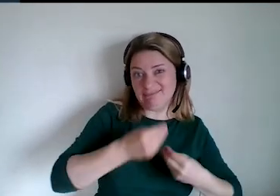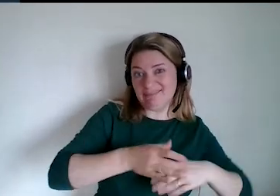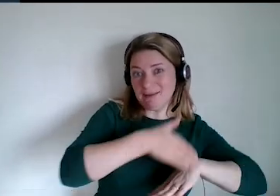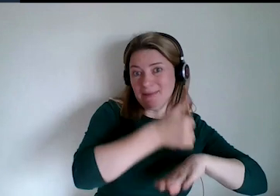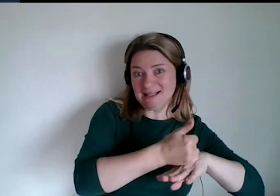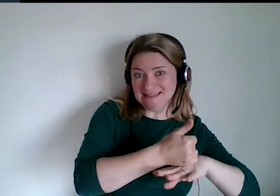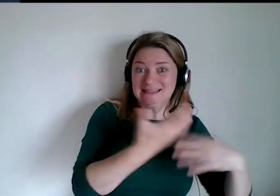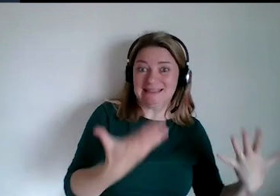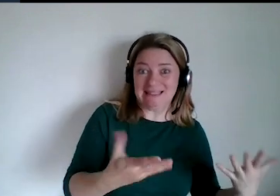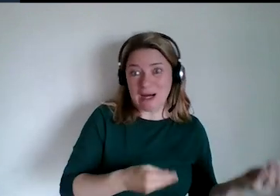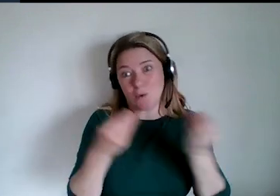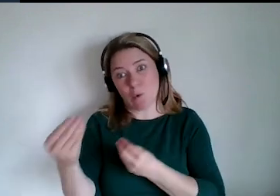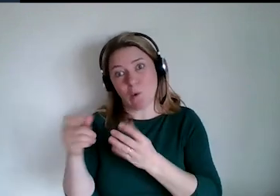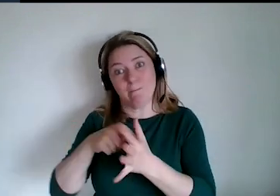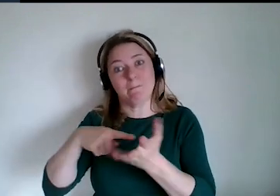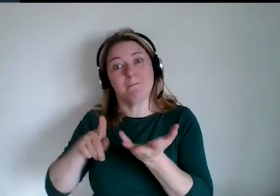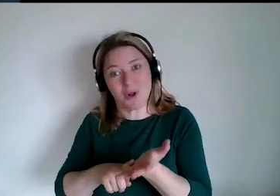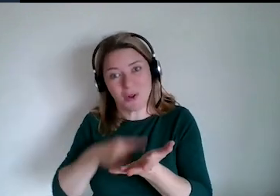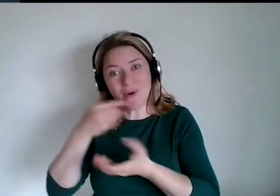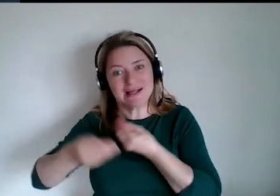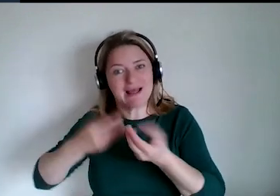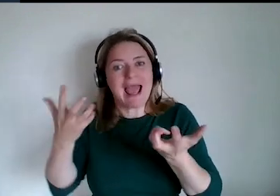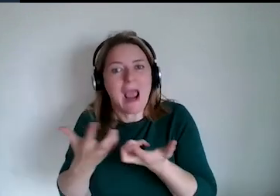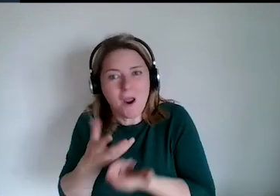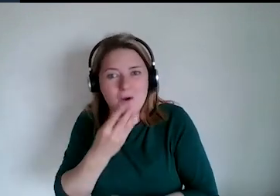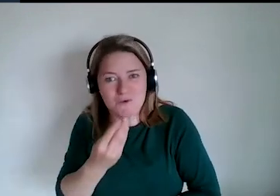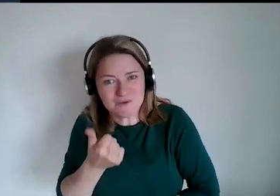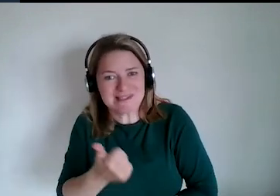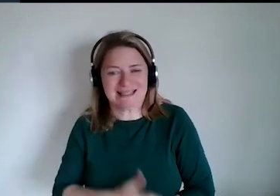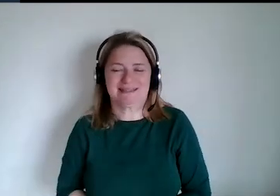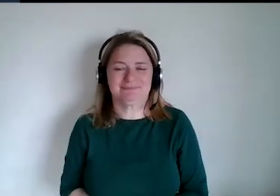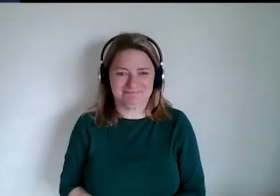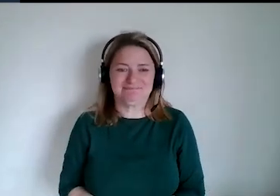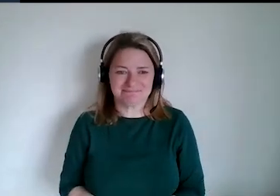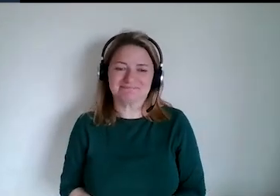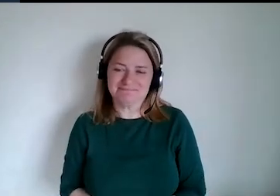to Paul to tell you how to use them. So yeah, I always say